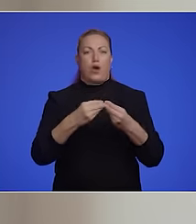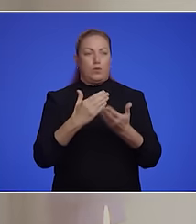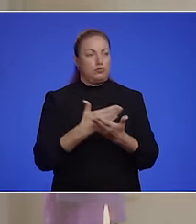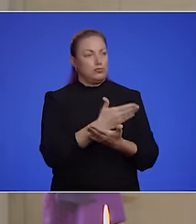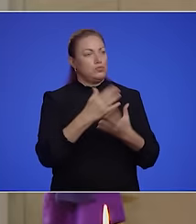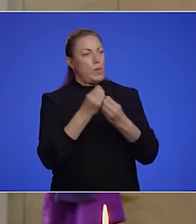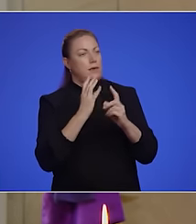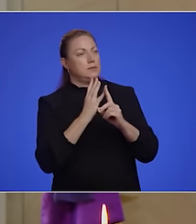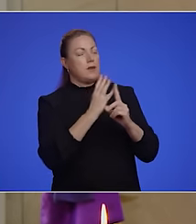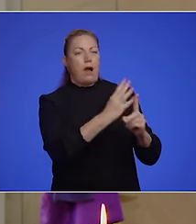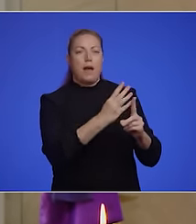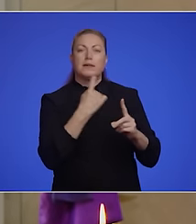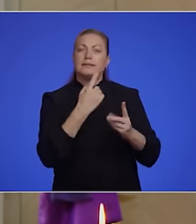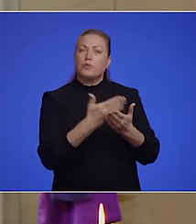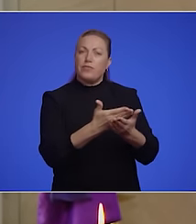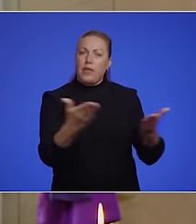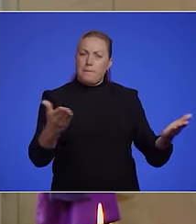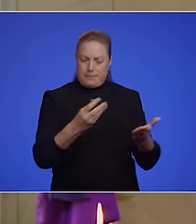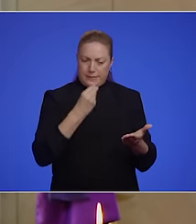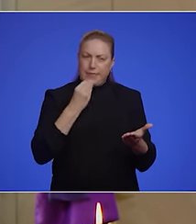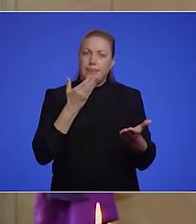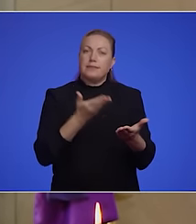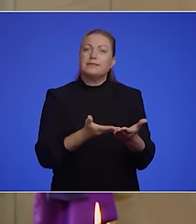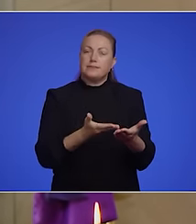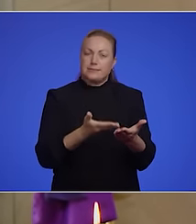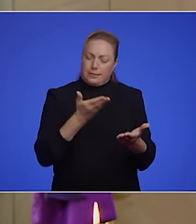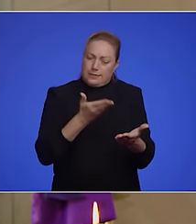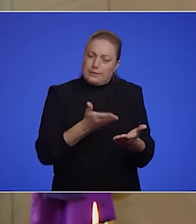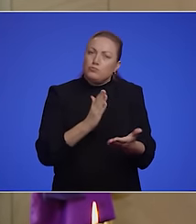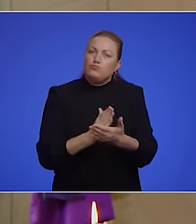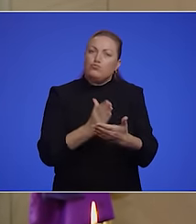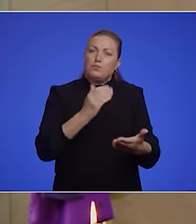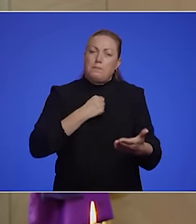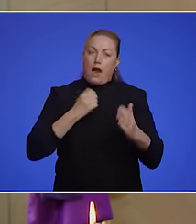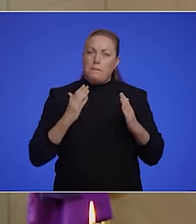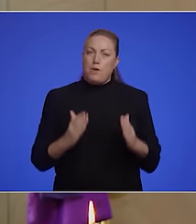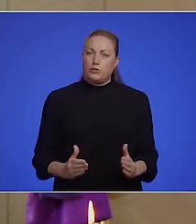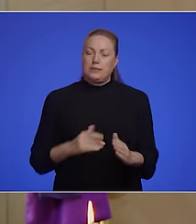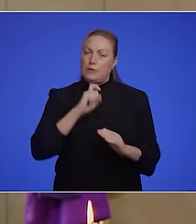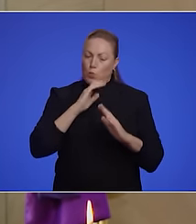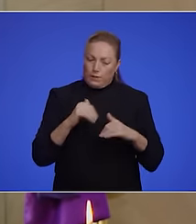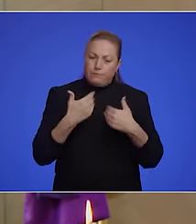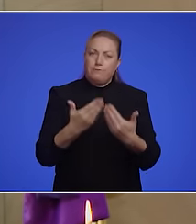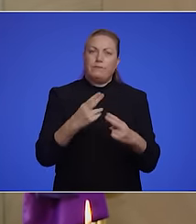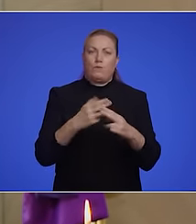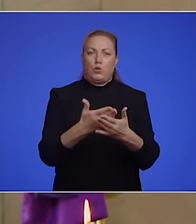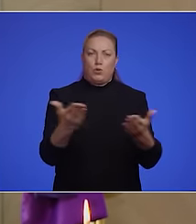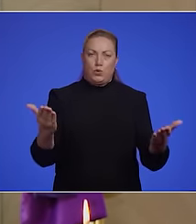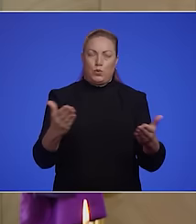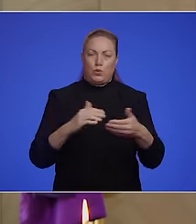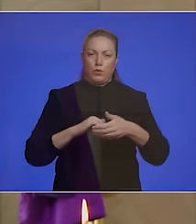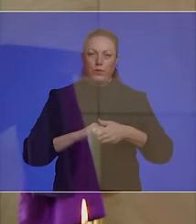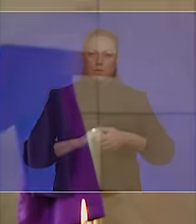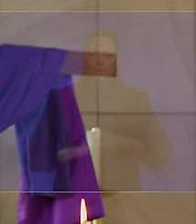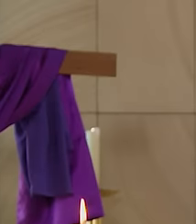saying Take this all of you and eat of it For this is my body which will be given up for